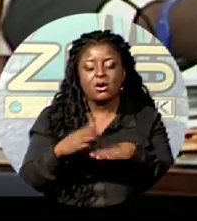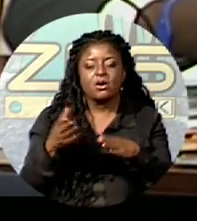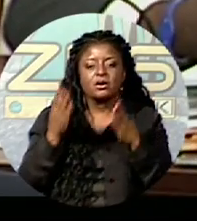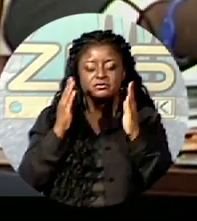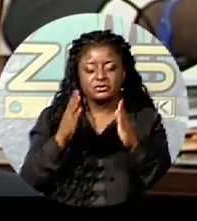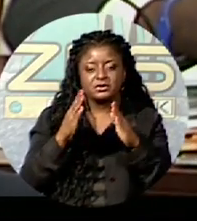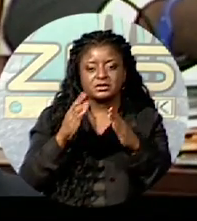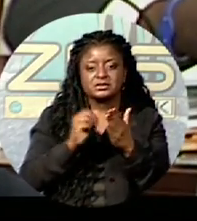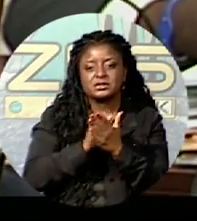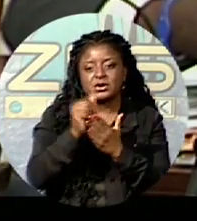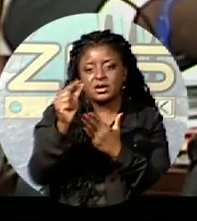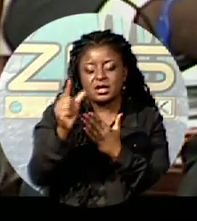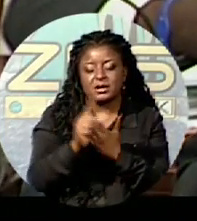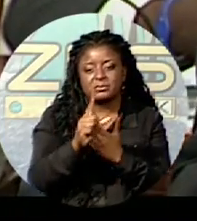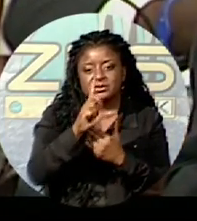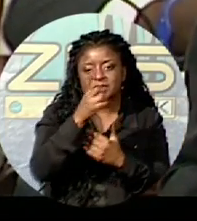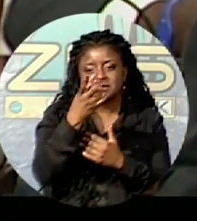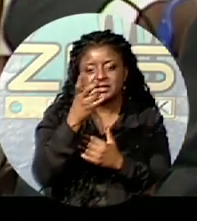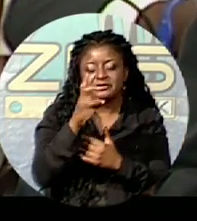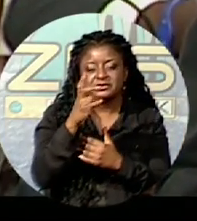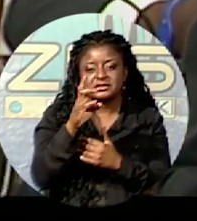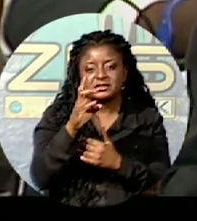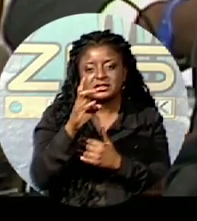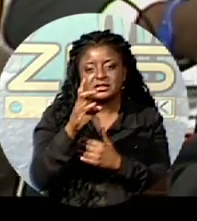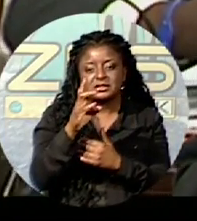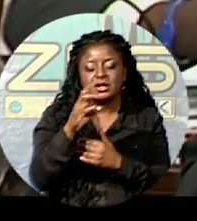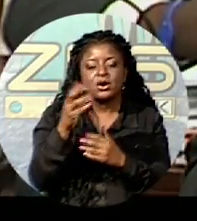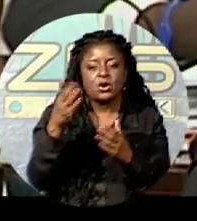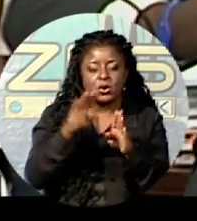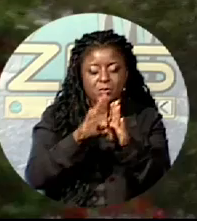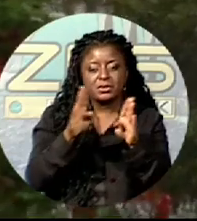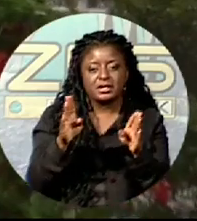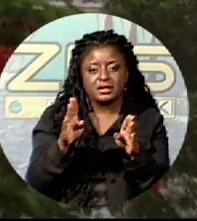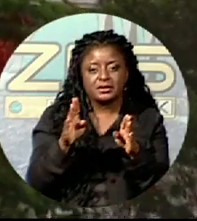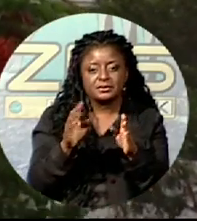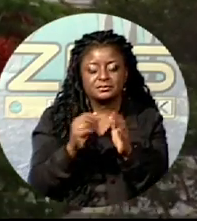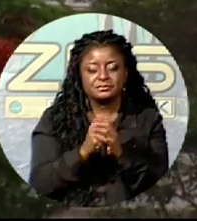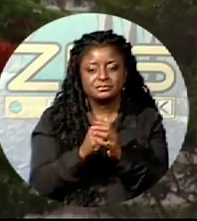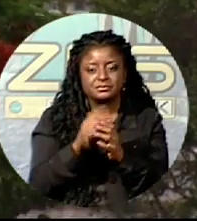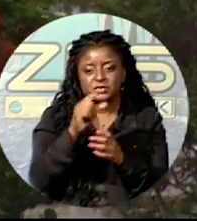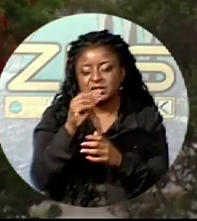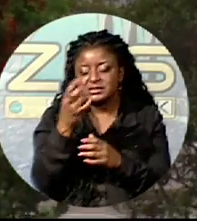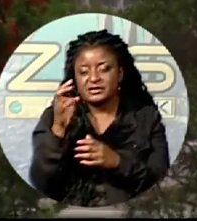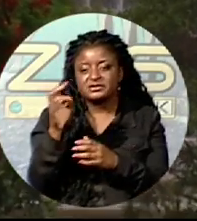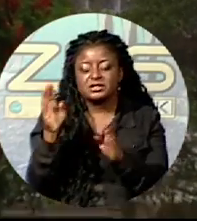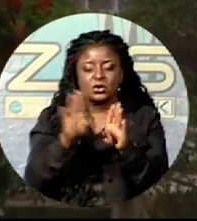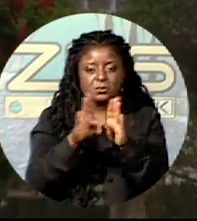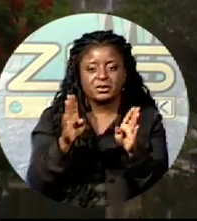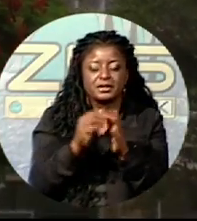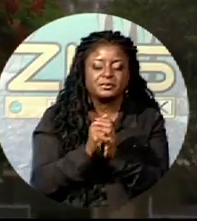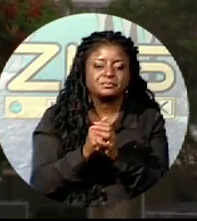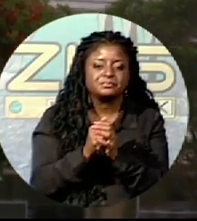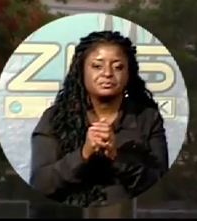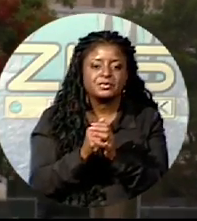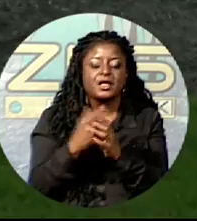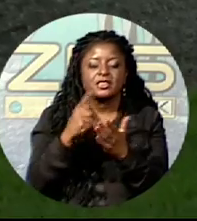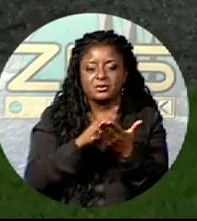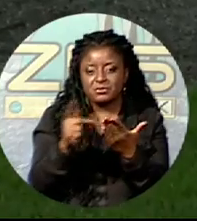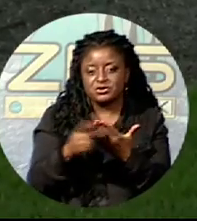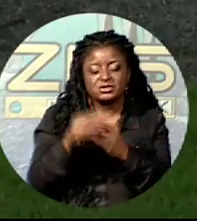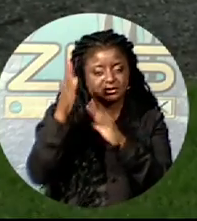2017 and full completion by the next fall. He added that the project is anticipated to generate